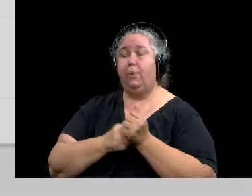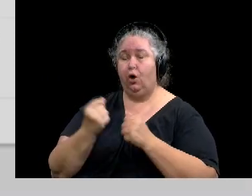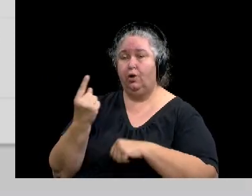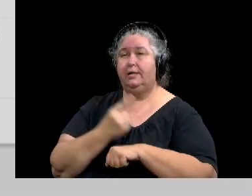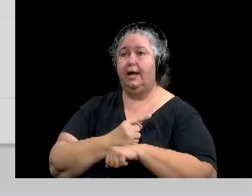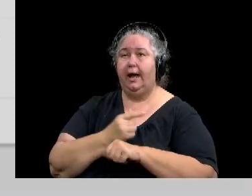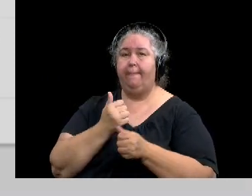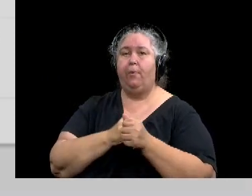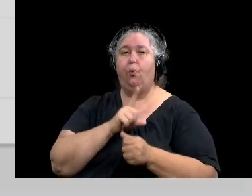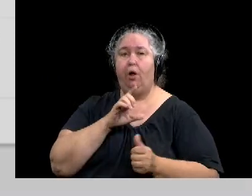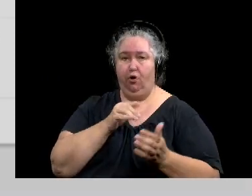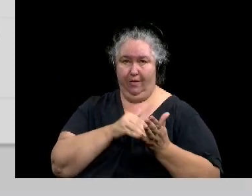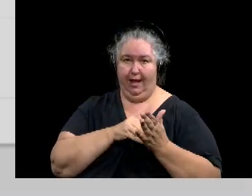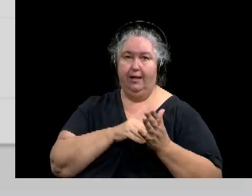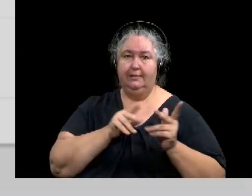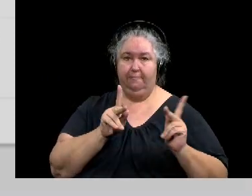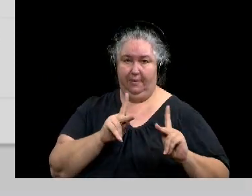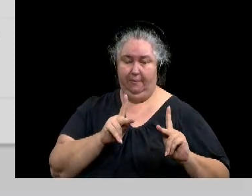in population.